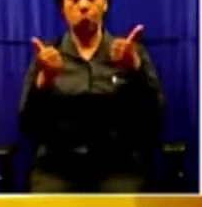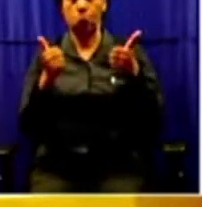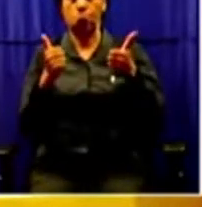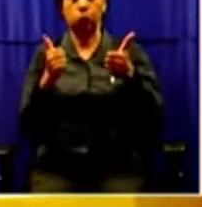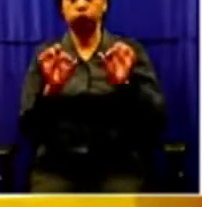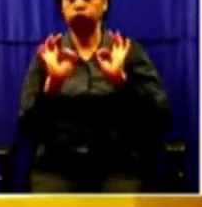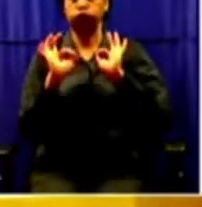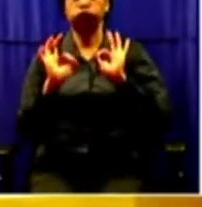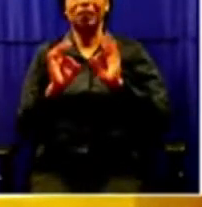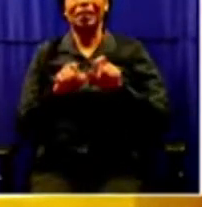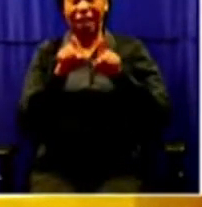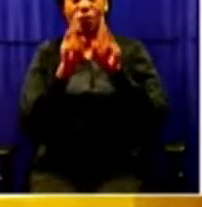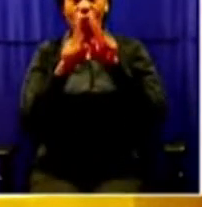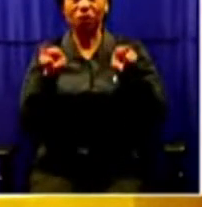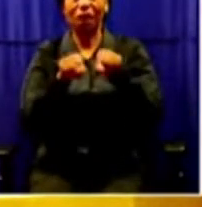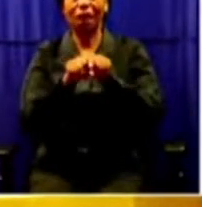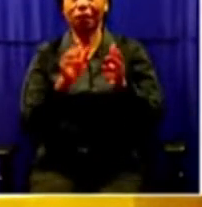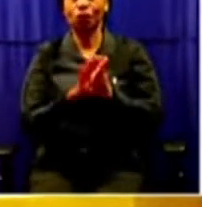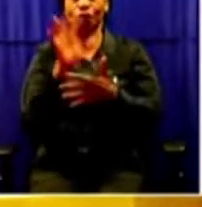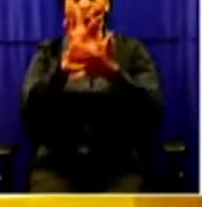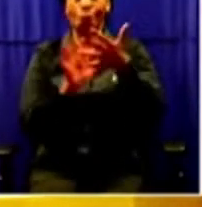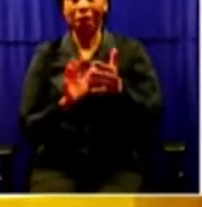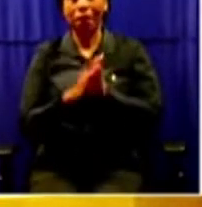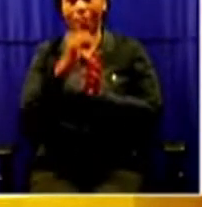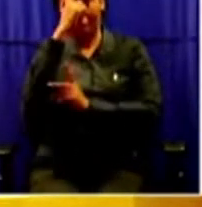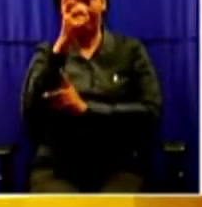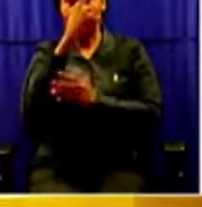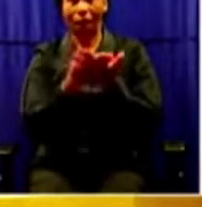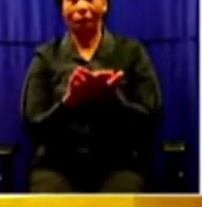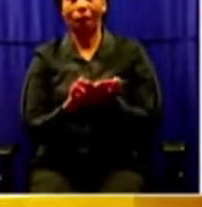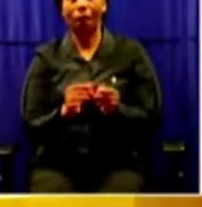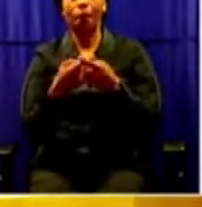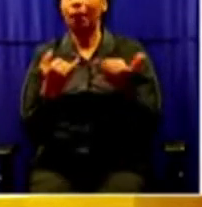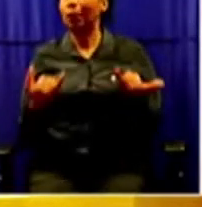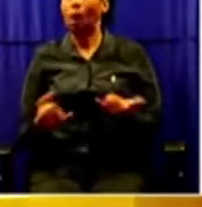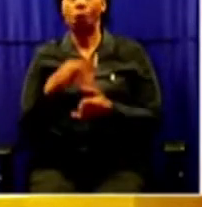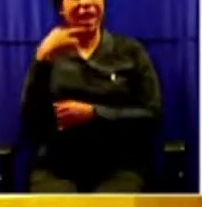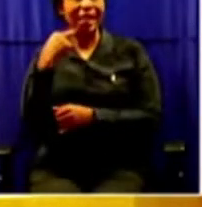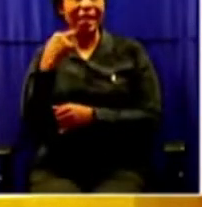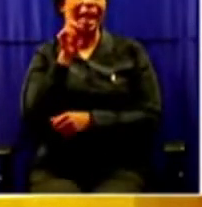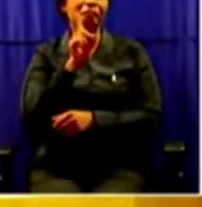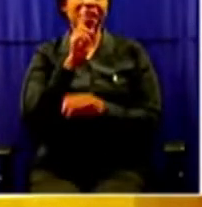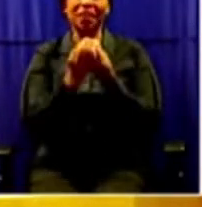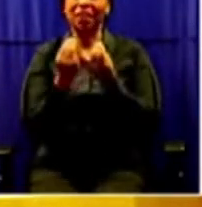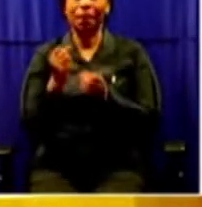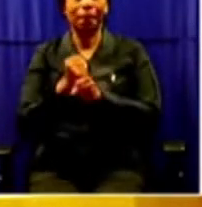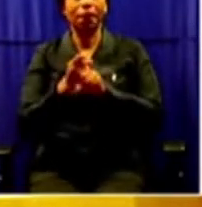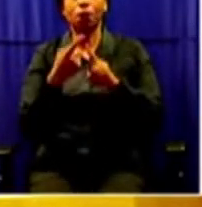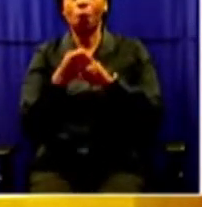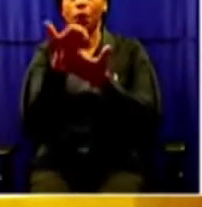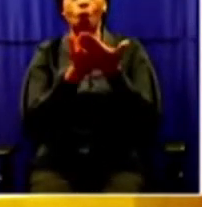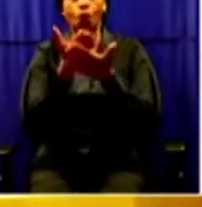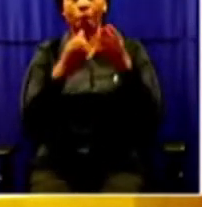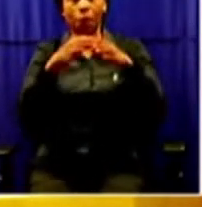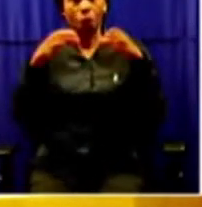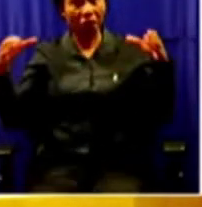believable story. However, in reality, every single metric from economic growth to unemployment has worsened